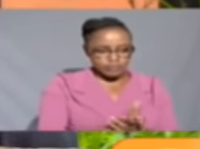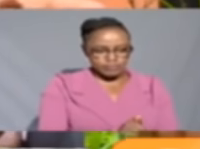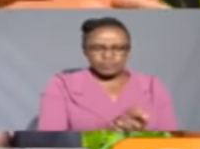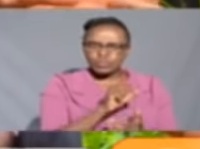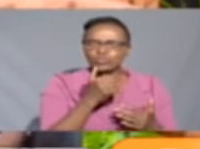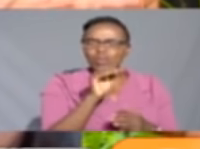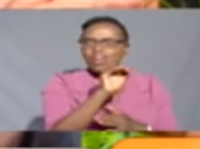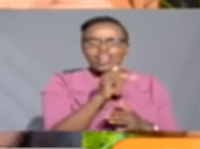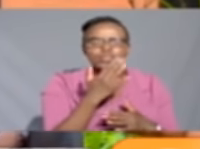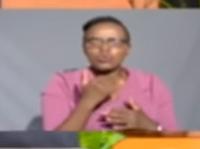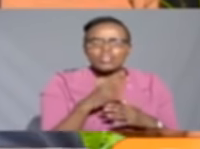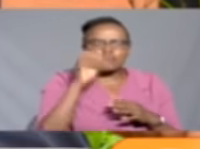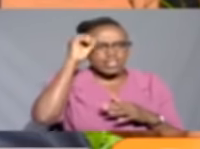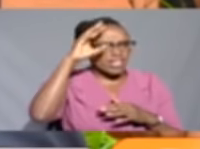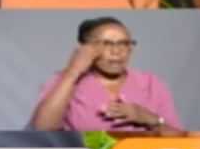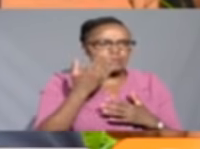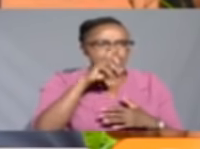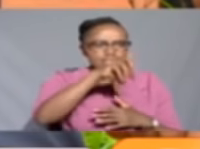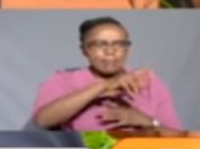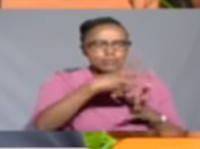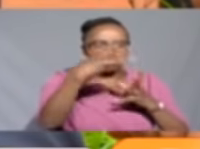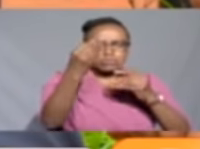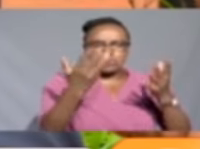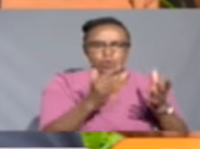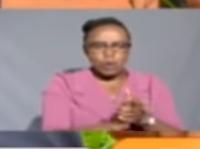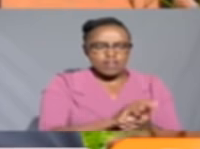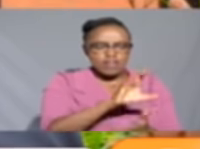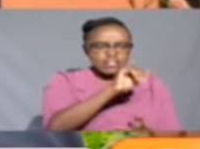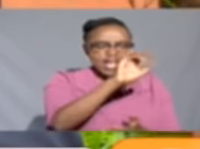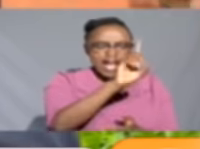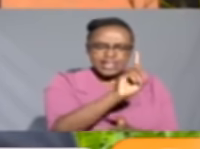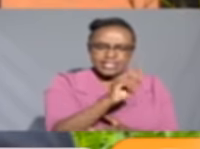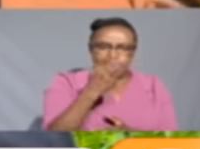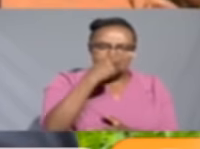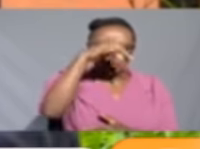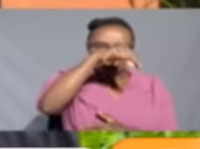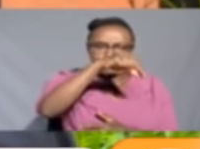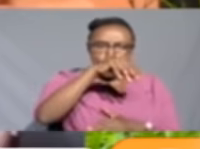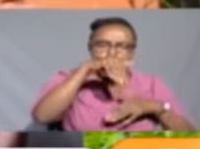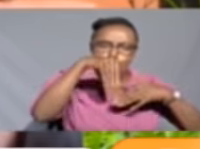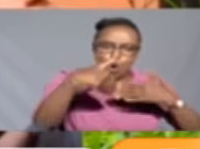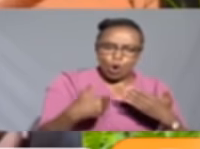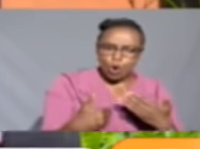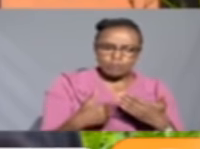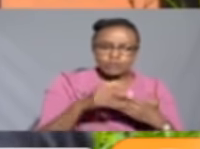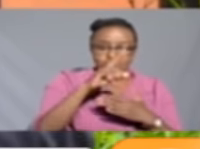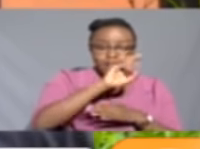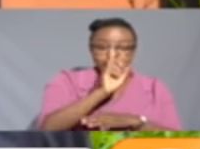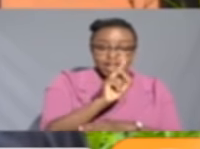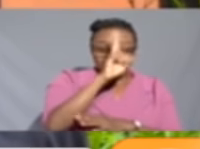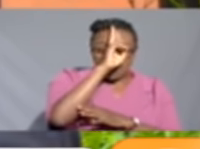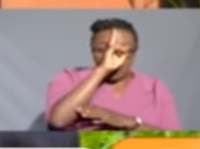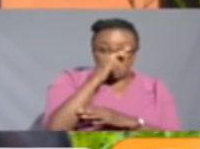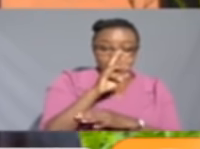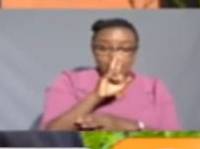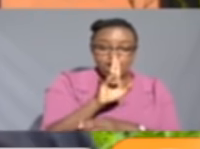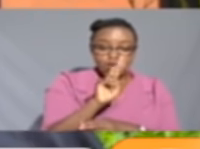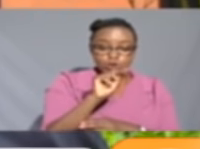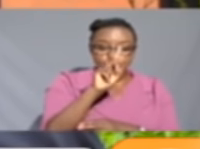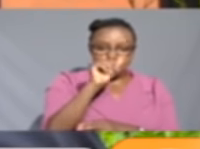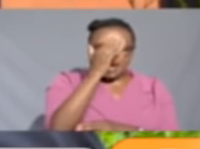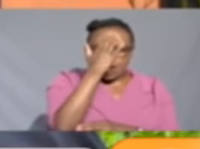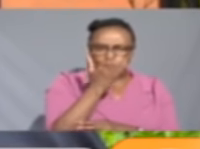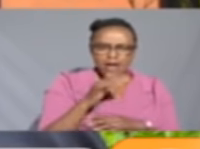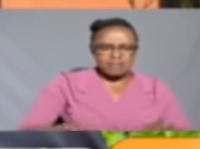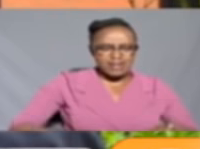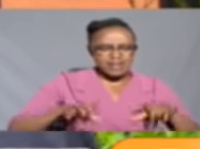asked them, why are you going to Kiambu? I mean, you should be going to the CID headquarters or take me to a Nairobi police station, Runda police station, because I